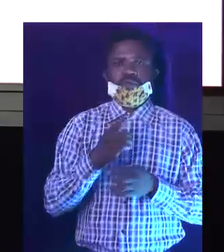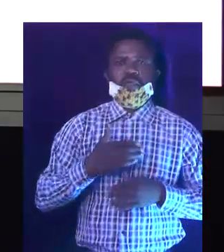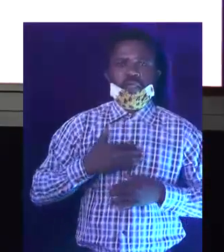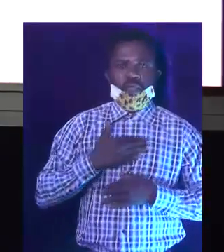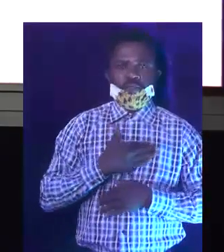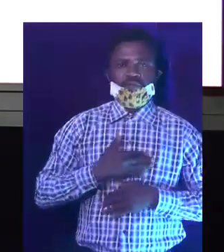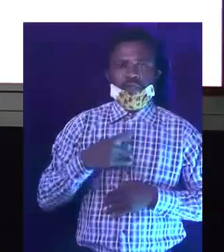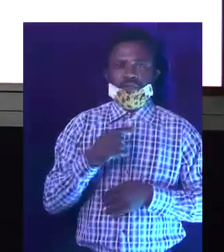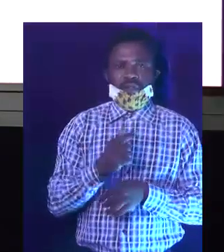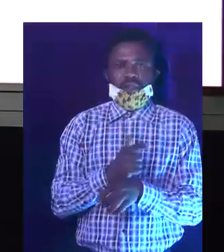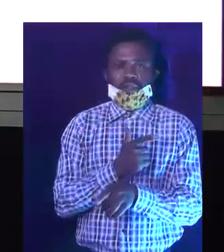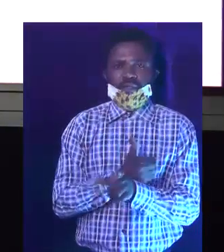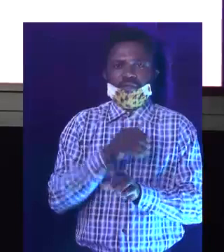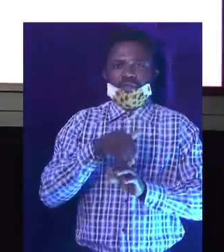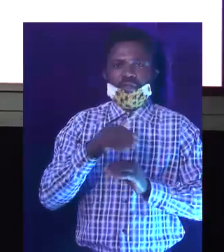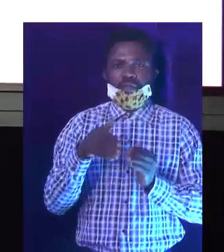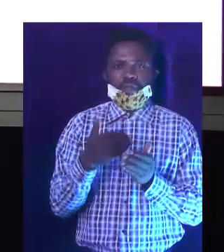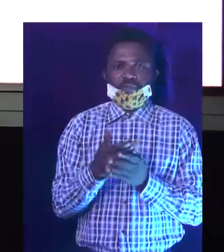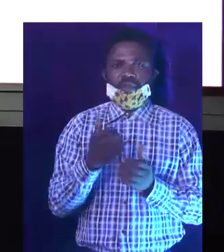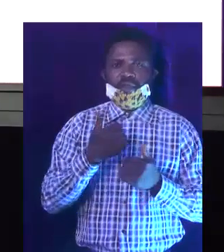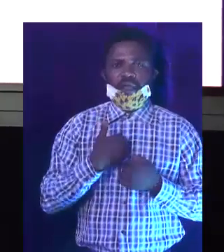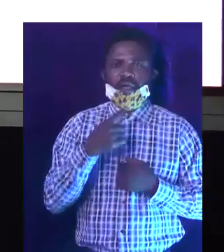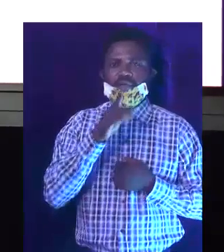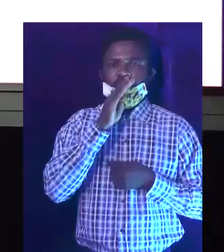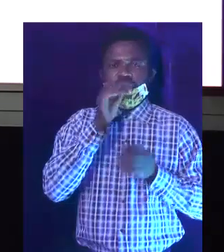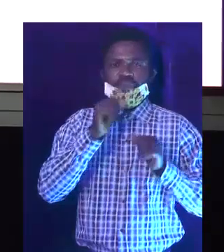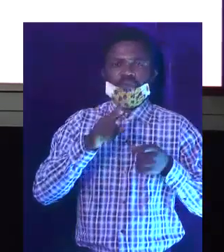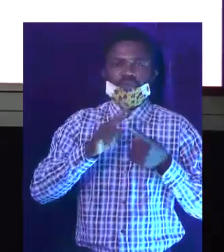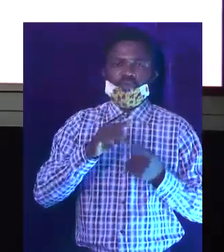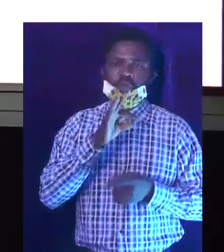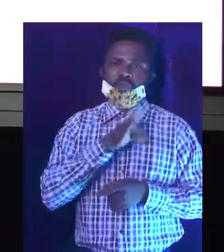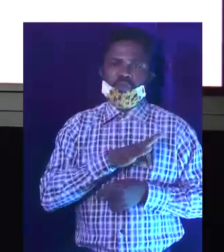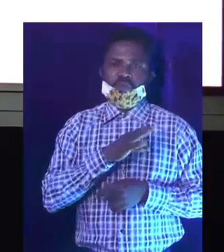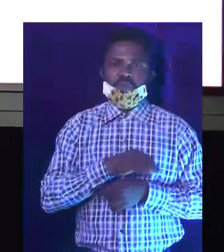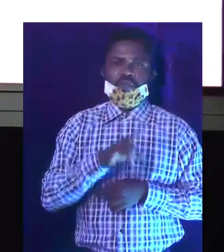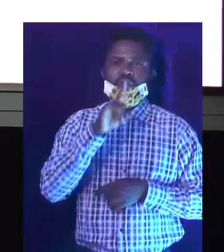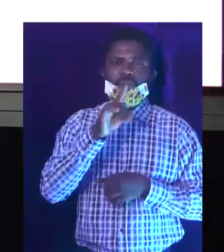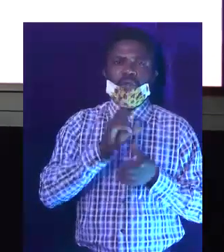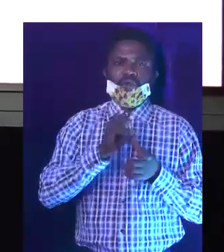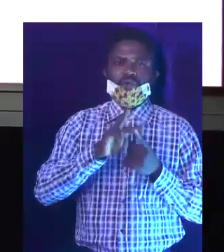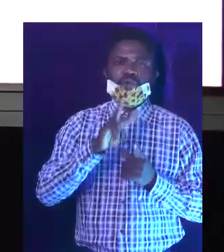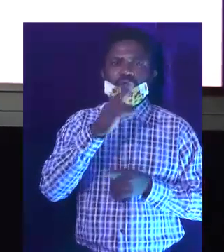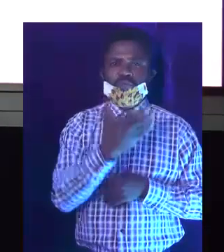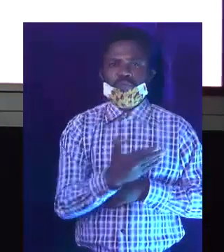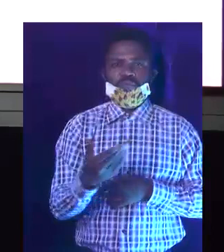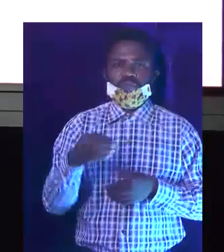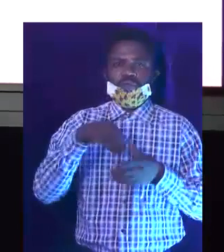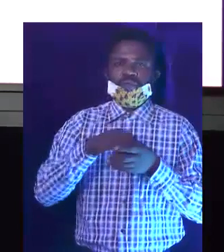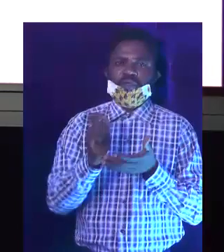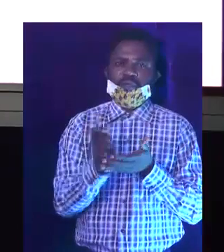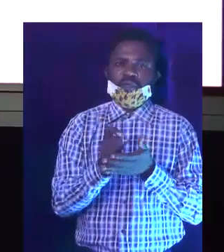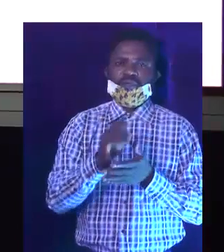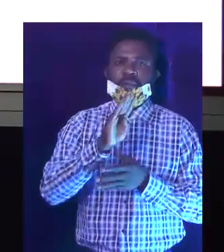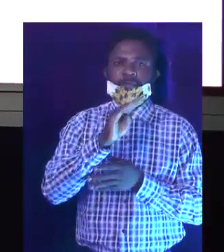Did you enjoy the lesson at all? Have you been able to gain one or two things in writing a